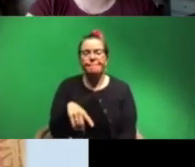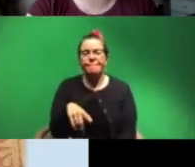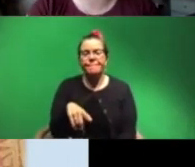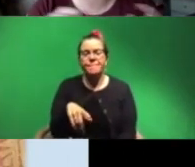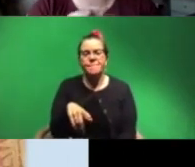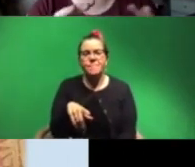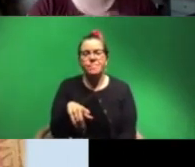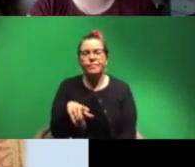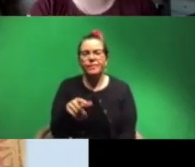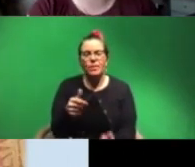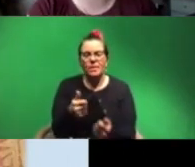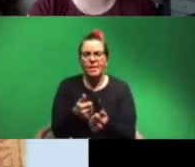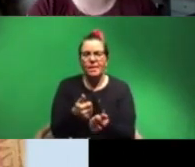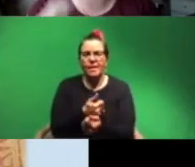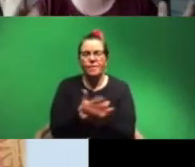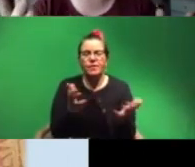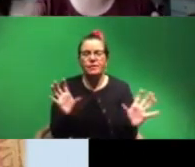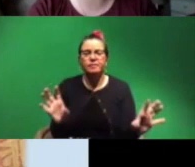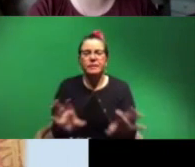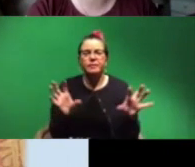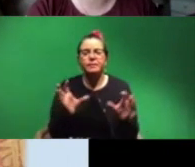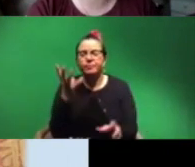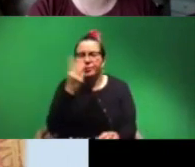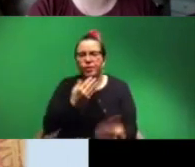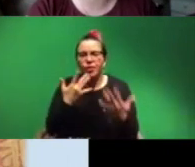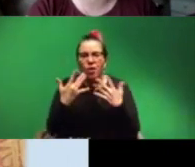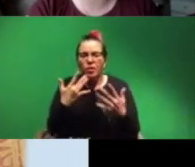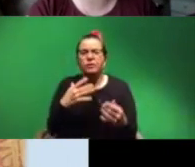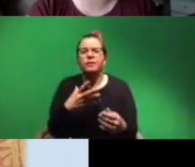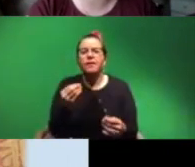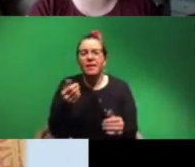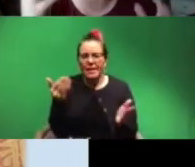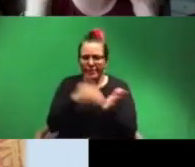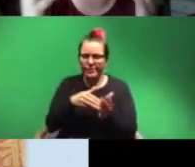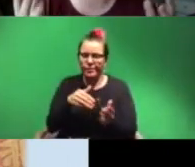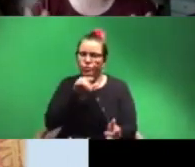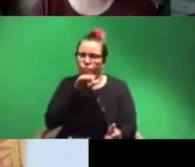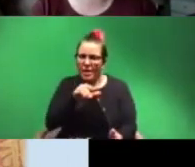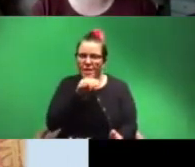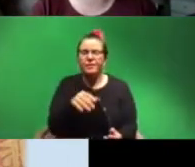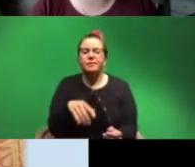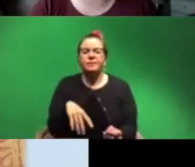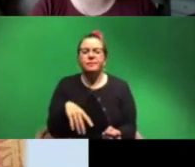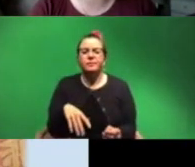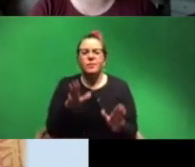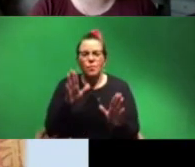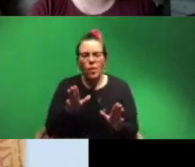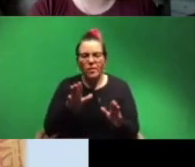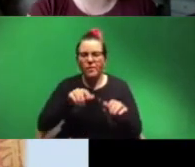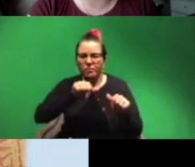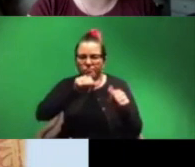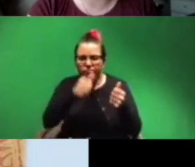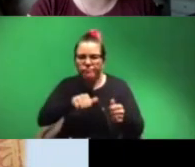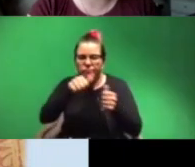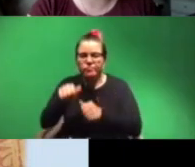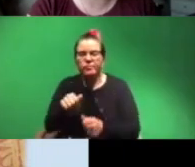and everything is kind of decked out in all these pretty colors. And you get these dragons and these wonderful kind of molds and stuff like that. You even